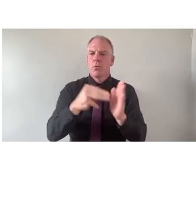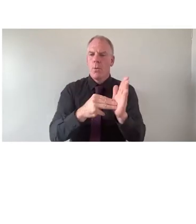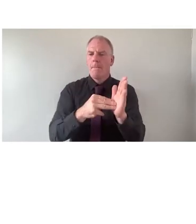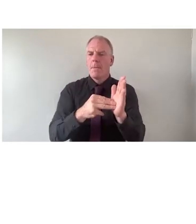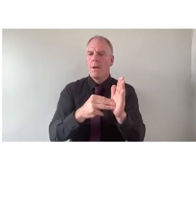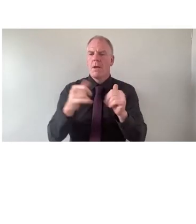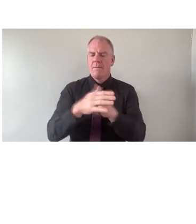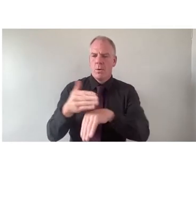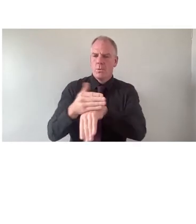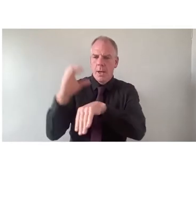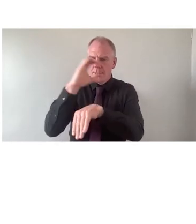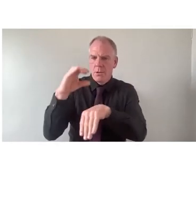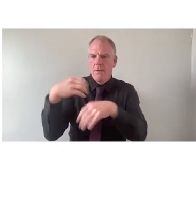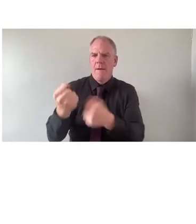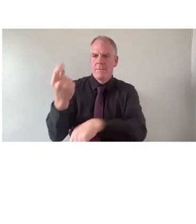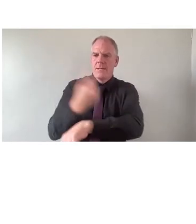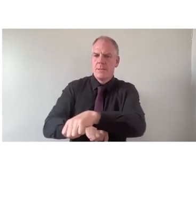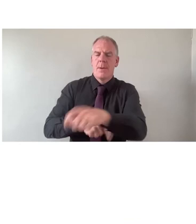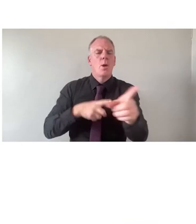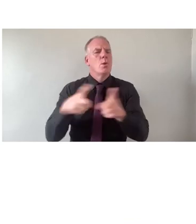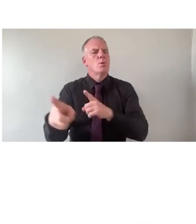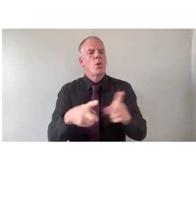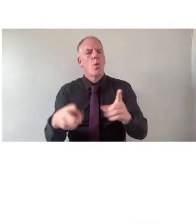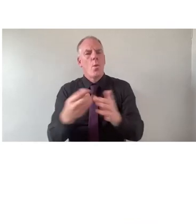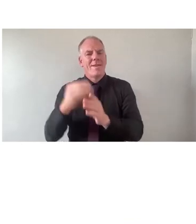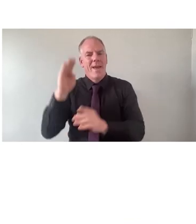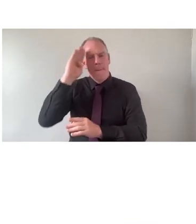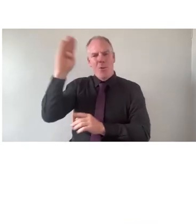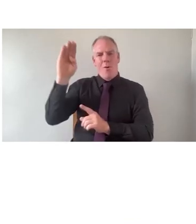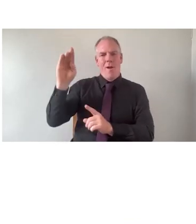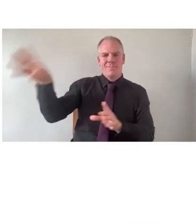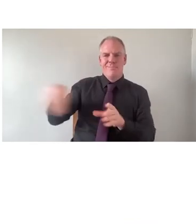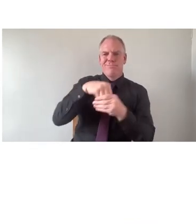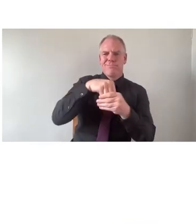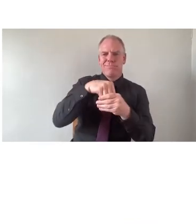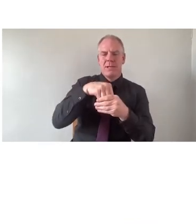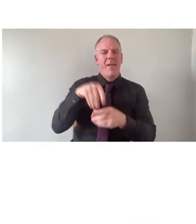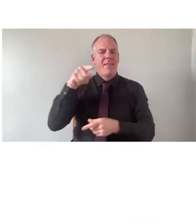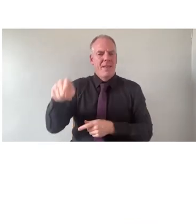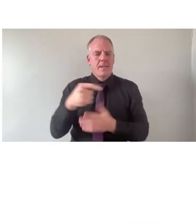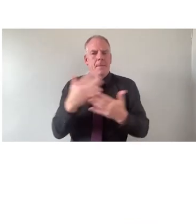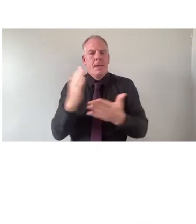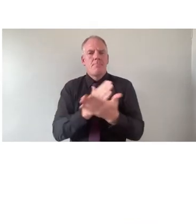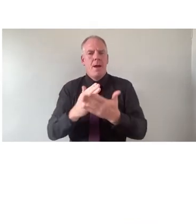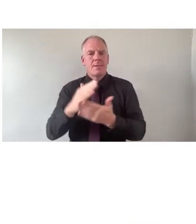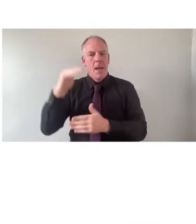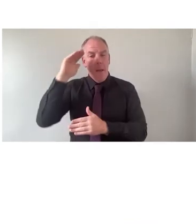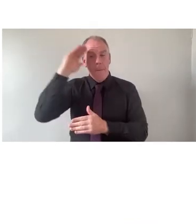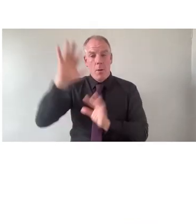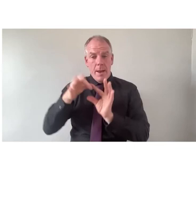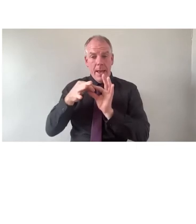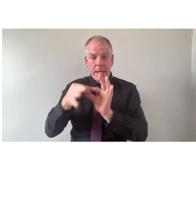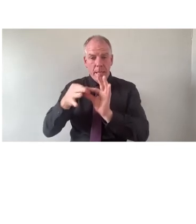support job seekers with a disability, but doing so with employers. And I think that's really a key theme coming out here. It's employer engagement and